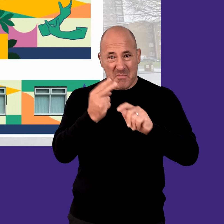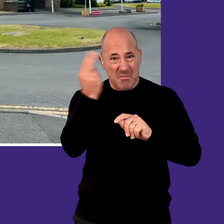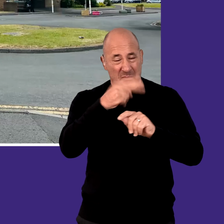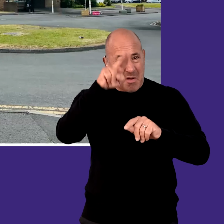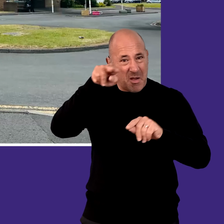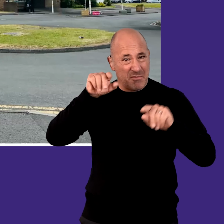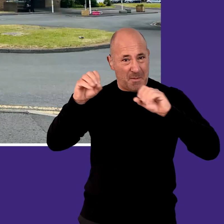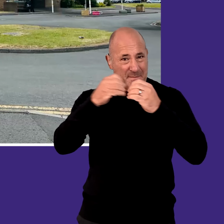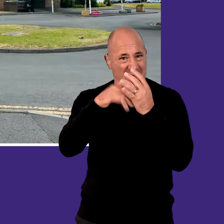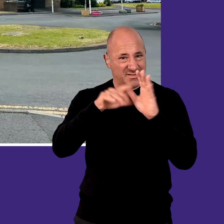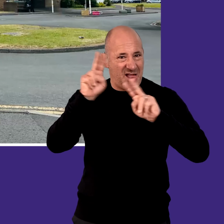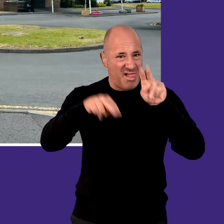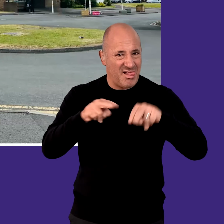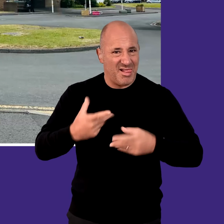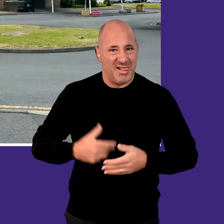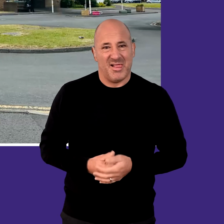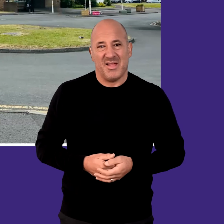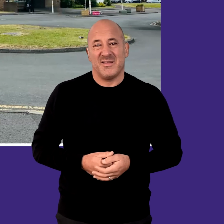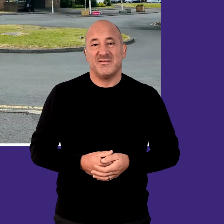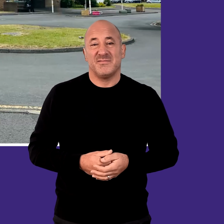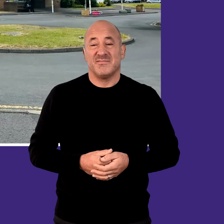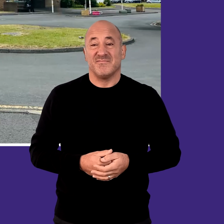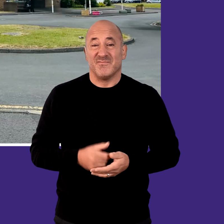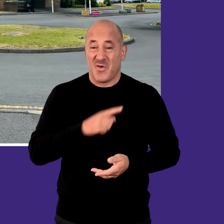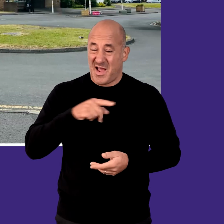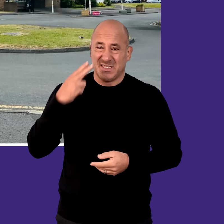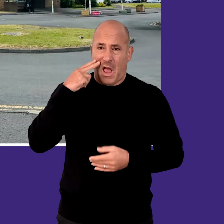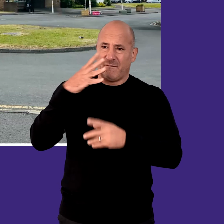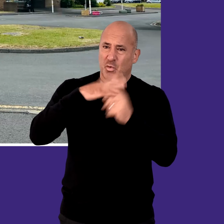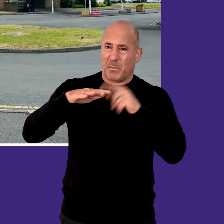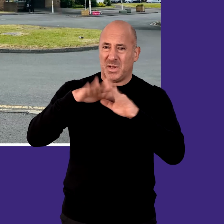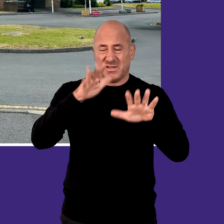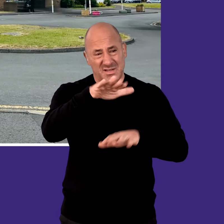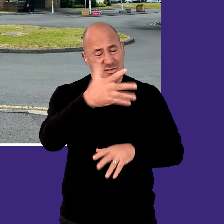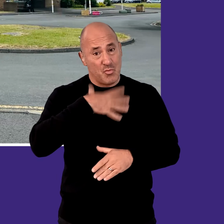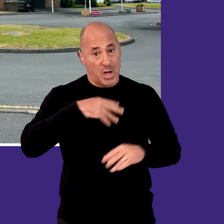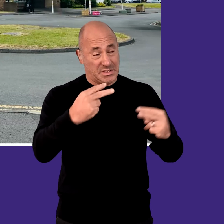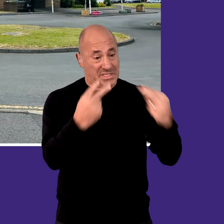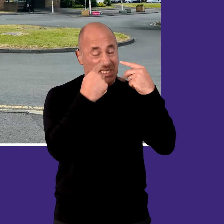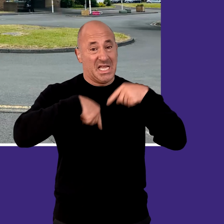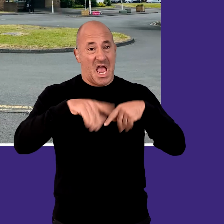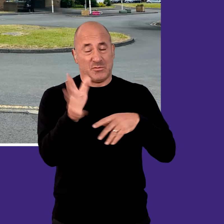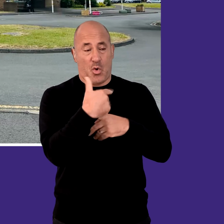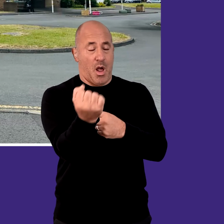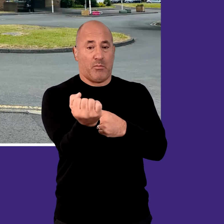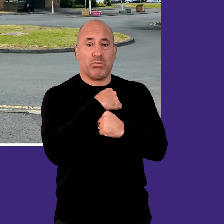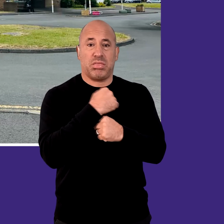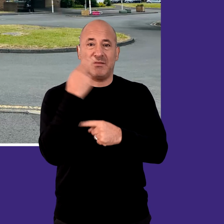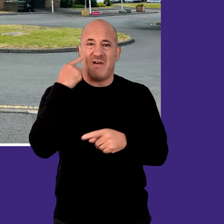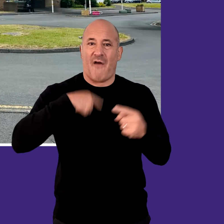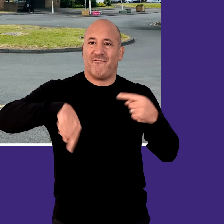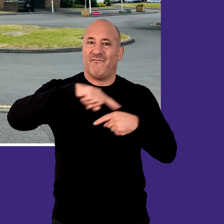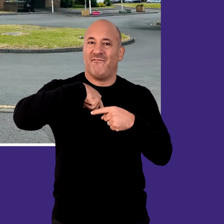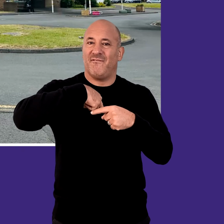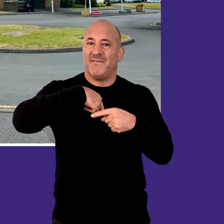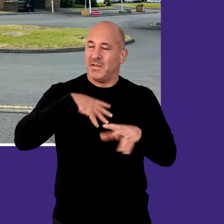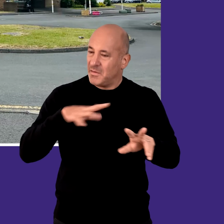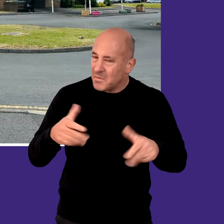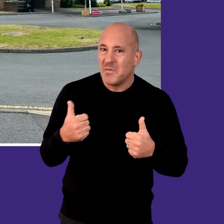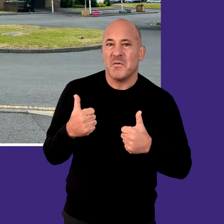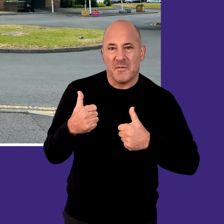second piece of street art on the estate, which has BSL embedded in it. As I said, they were really keen